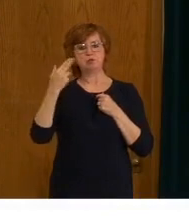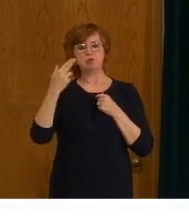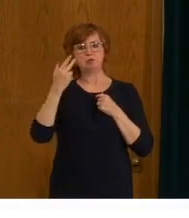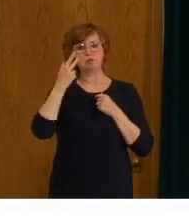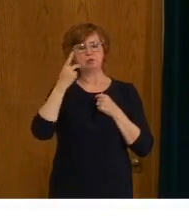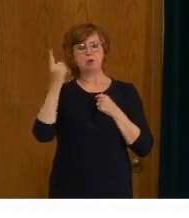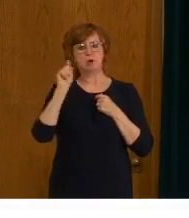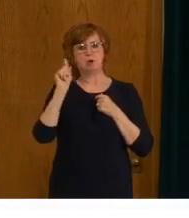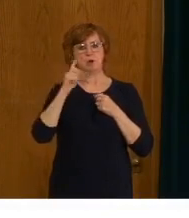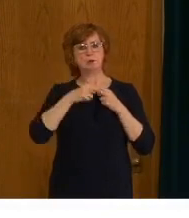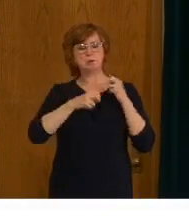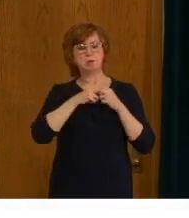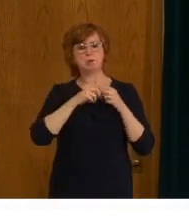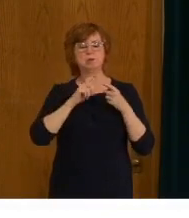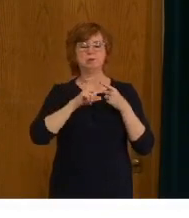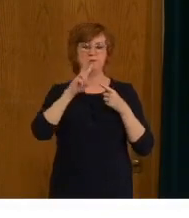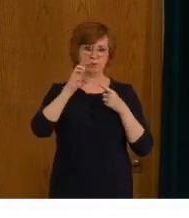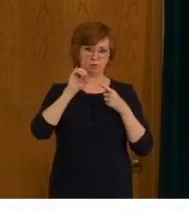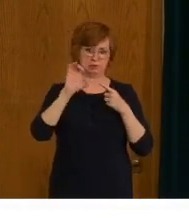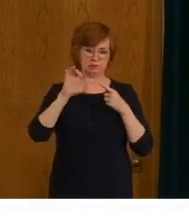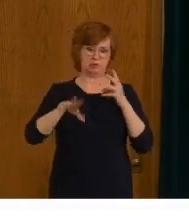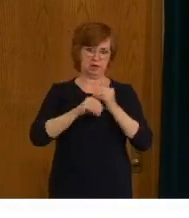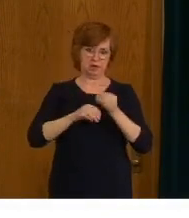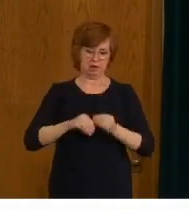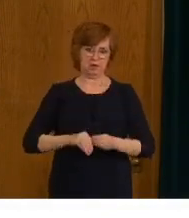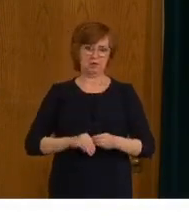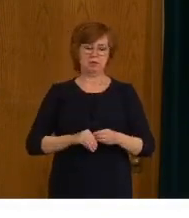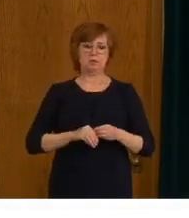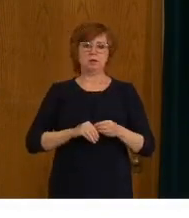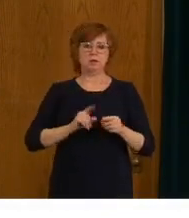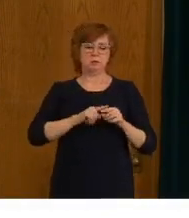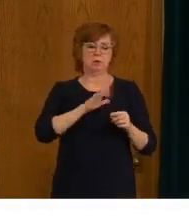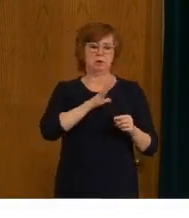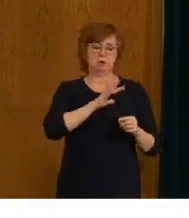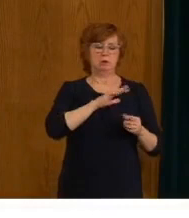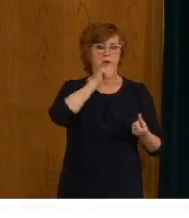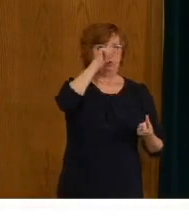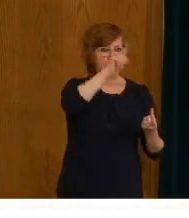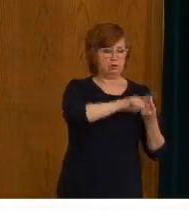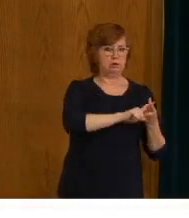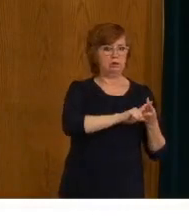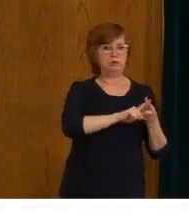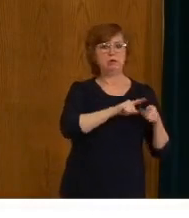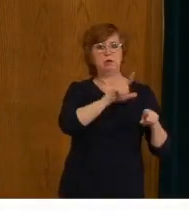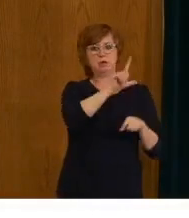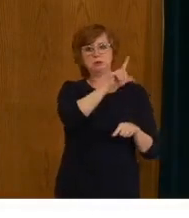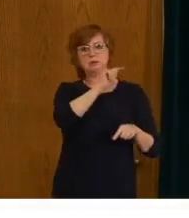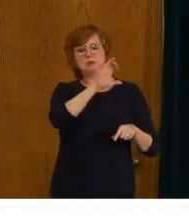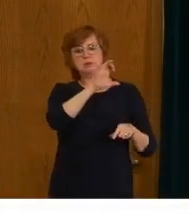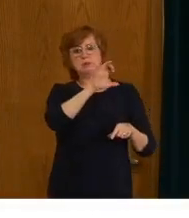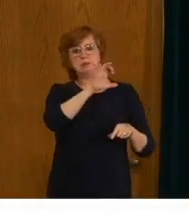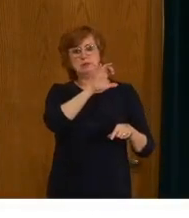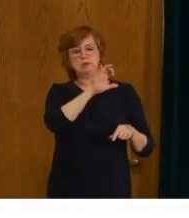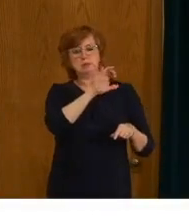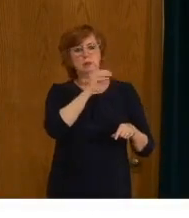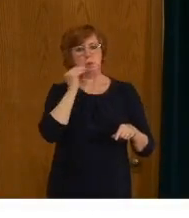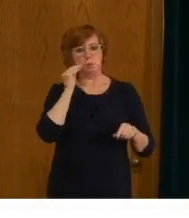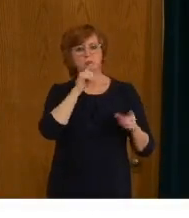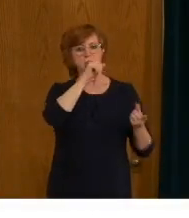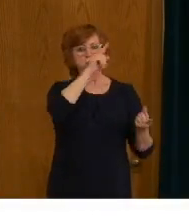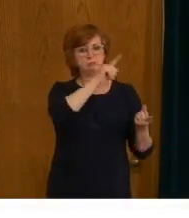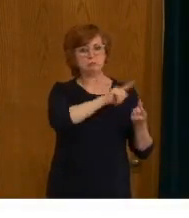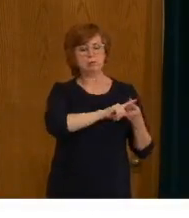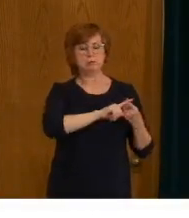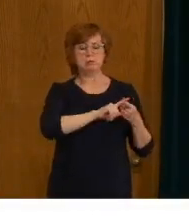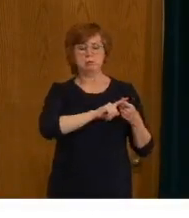time, vaccines had already started, 2 doses in long-term care. And we were really thrilled to see how well they worked, even in frail elderly,